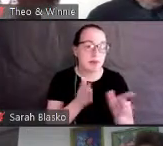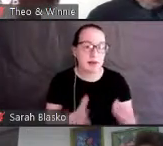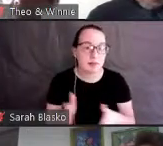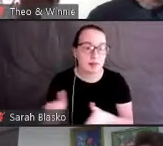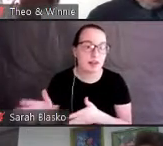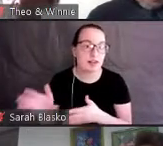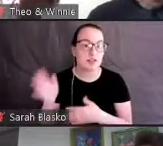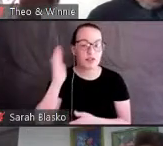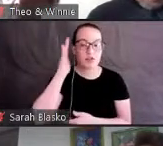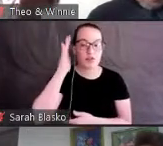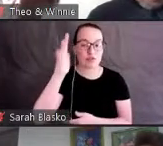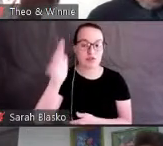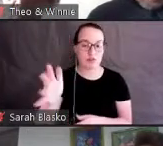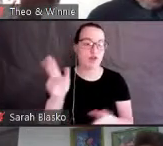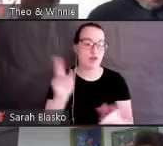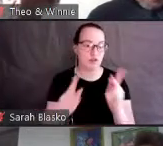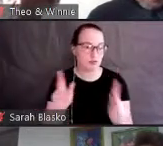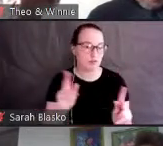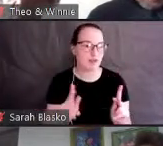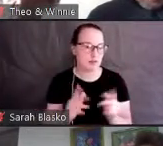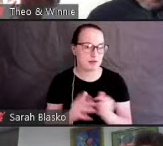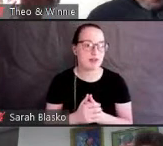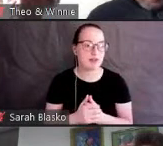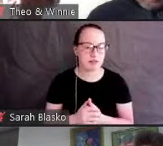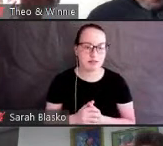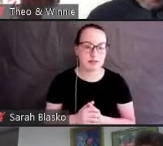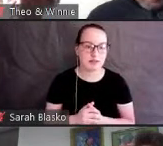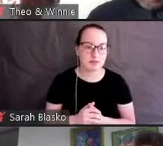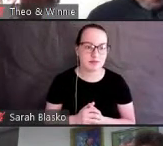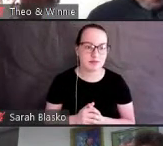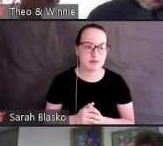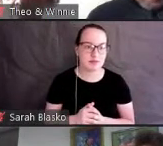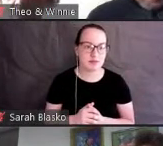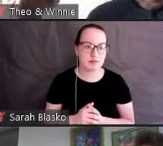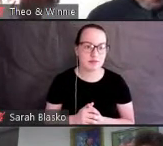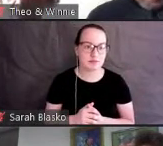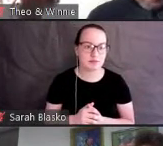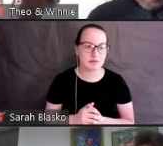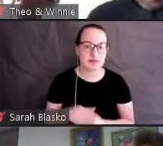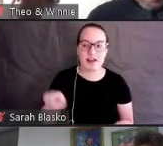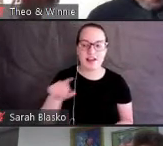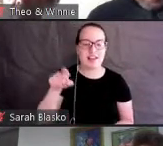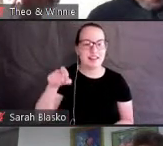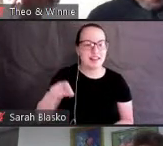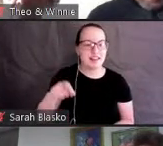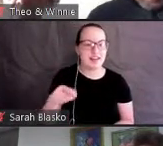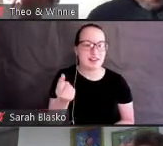going to want to know, what does it mean to really walk with God?